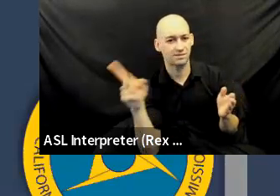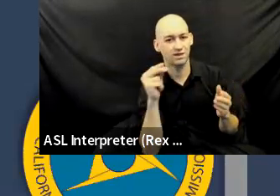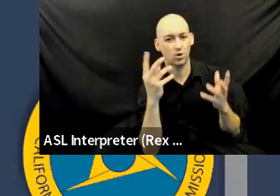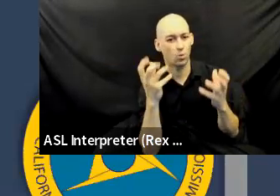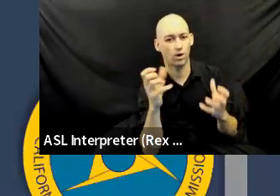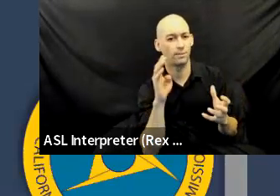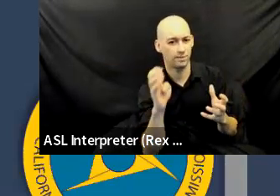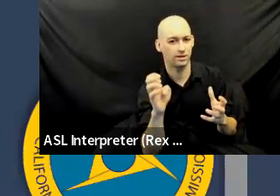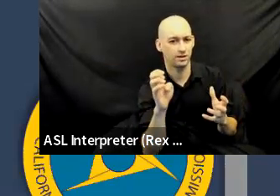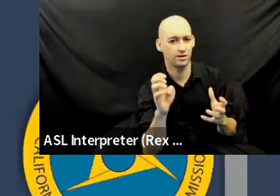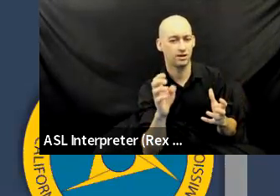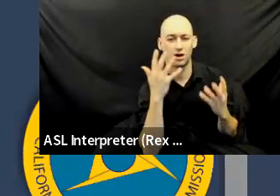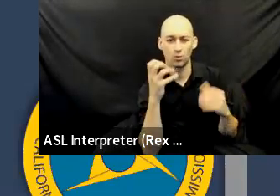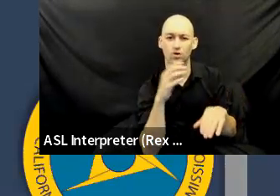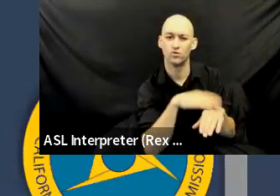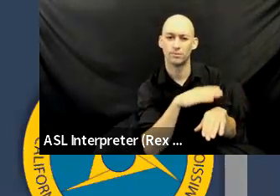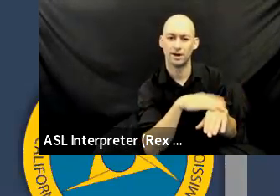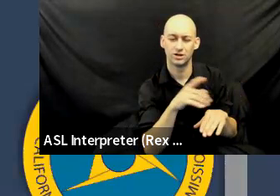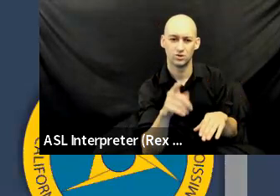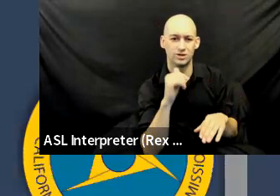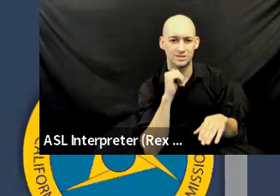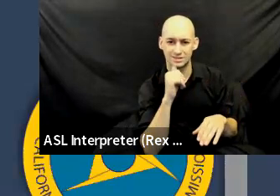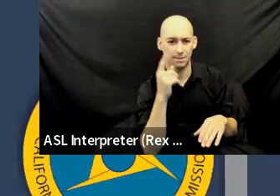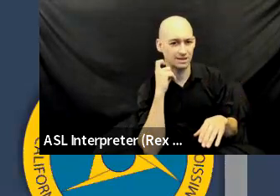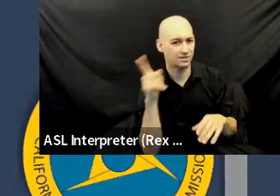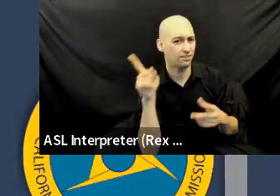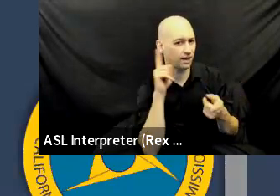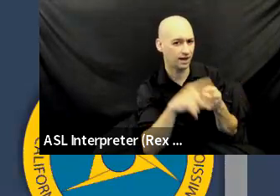here. I want to remind you, it's not because they couldn't